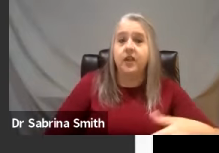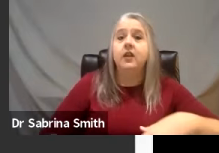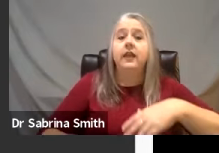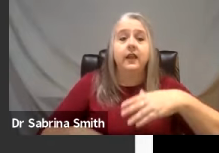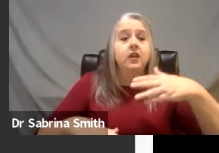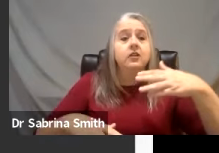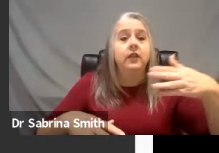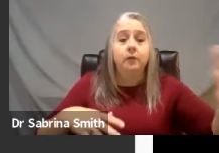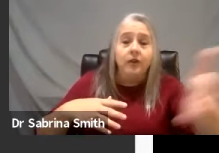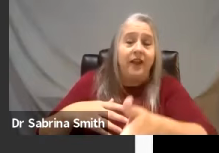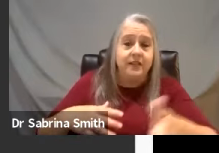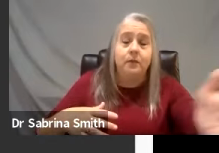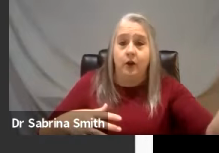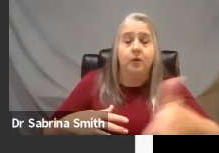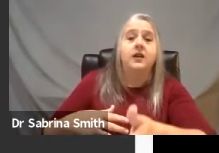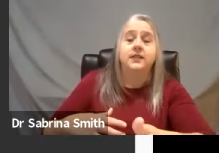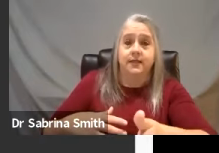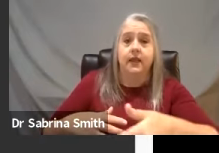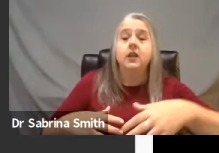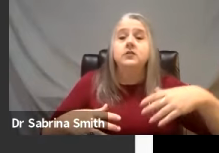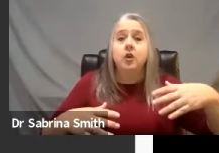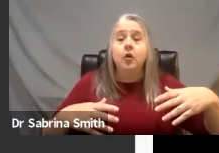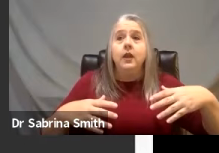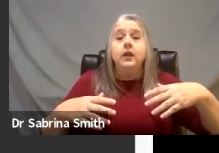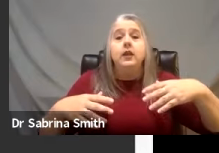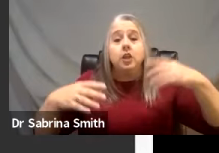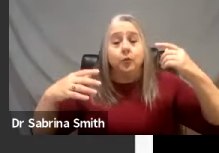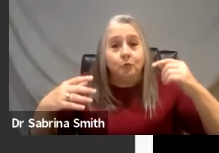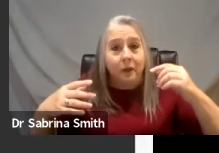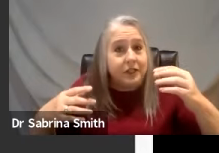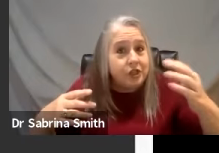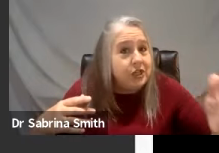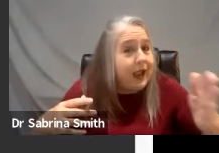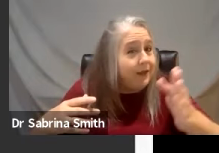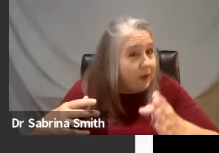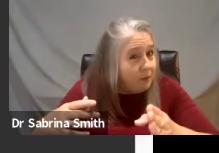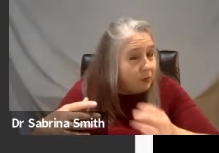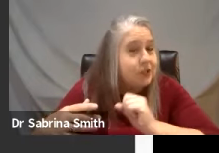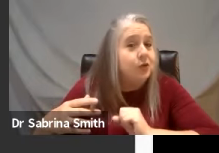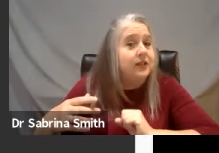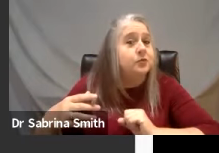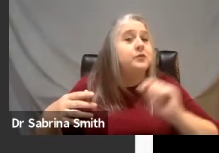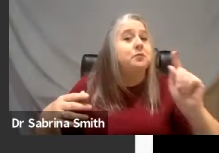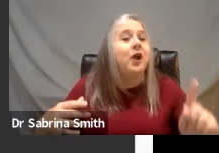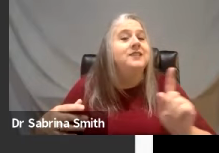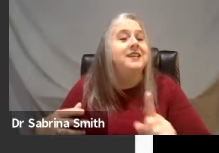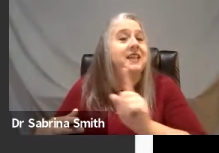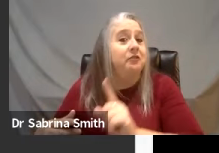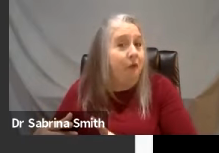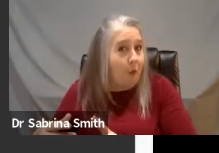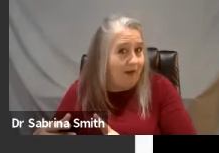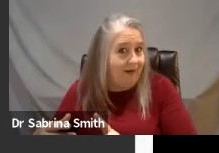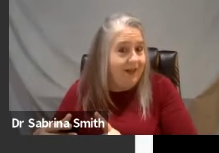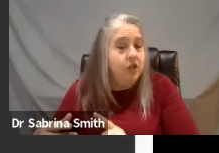effective. Like they were affected by her processing. So, but I'm pretty sure that's what she was